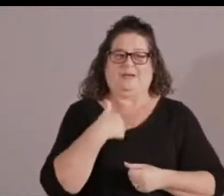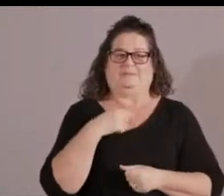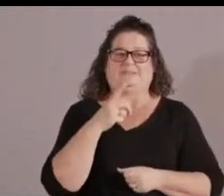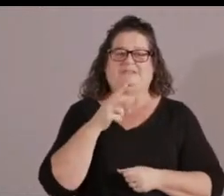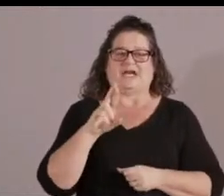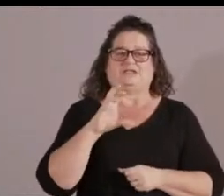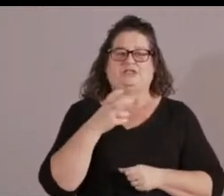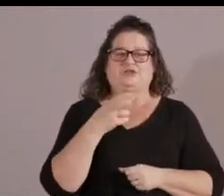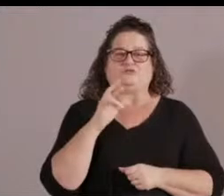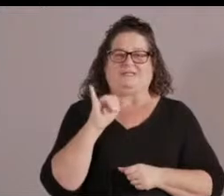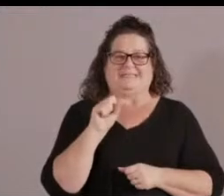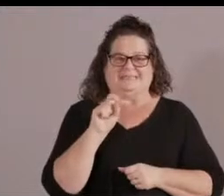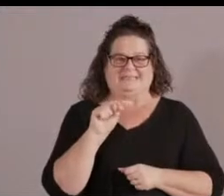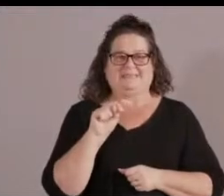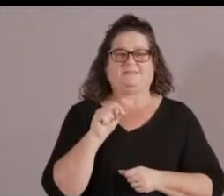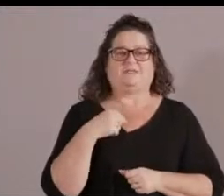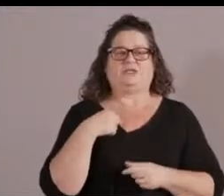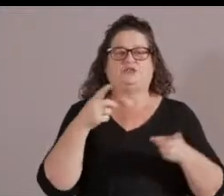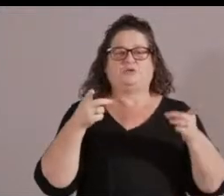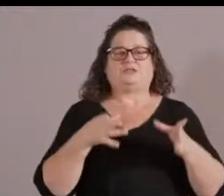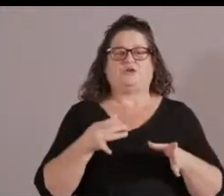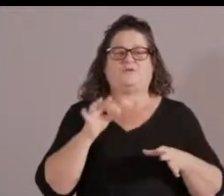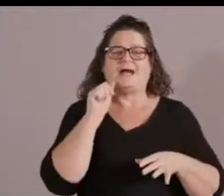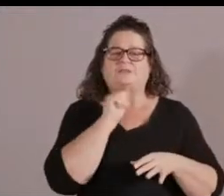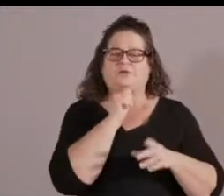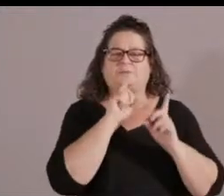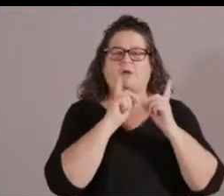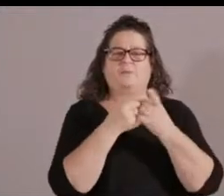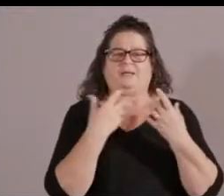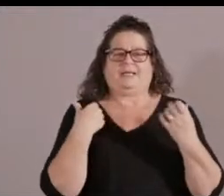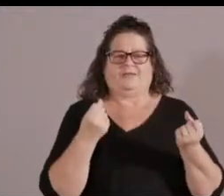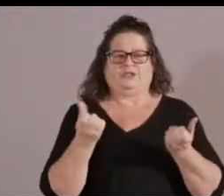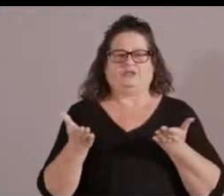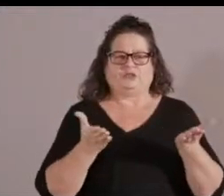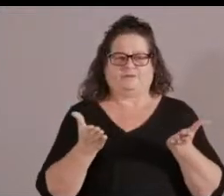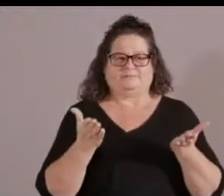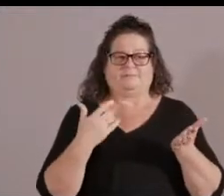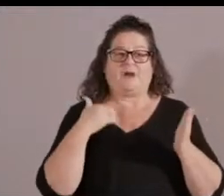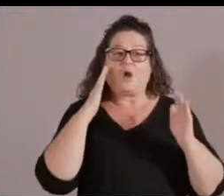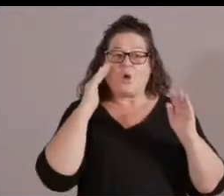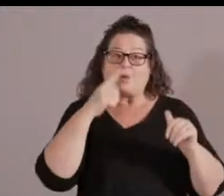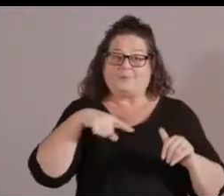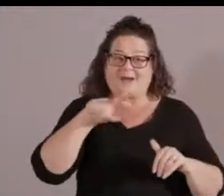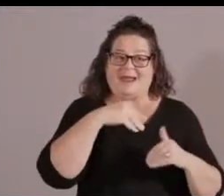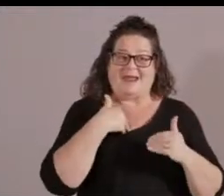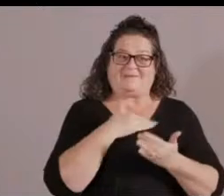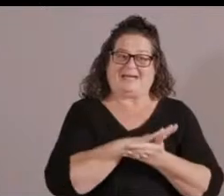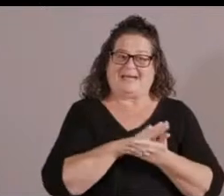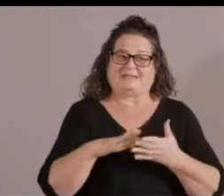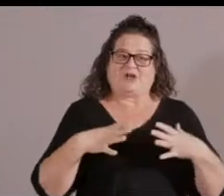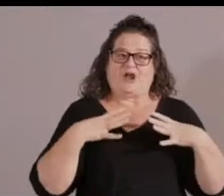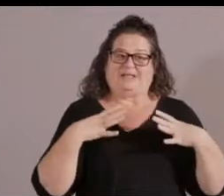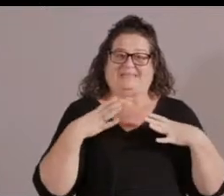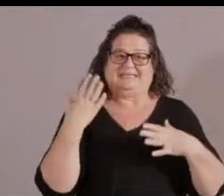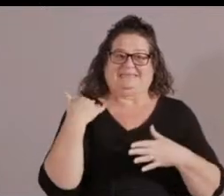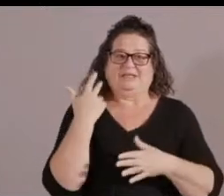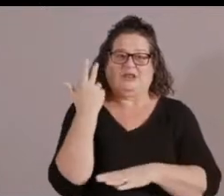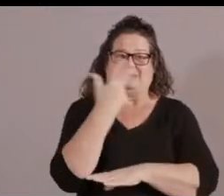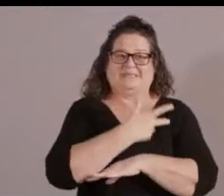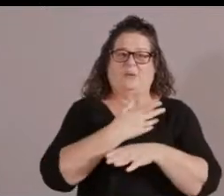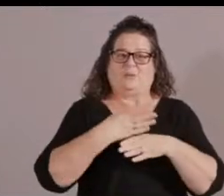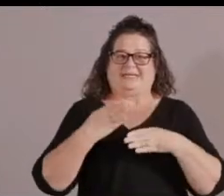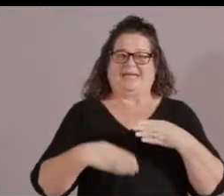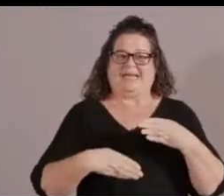Arizona Department of Health Services. I hope everyone had a nice holiday weekend this past weekend and is having a great start to the new